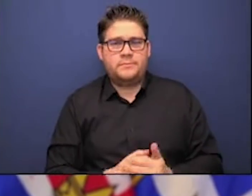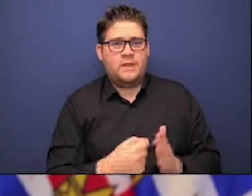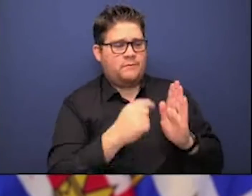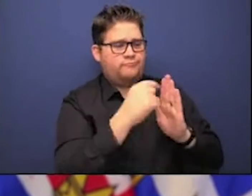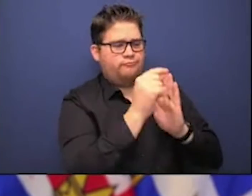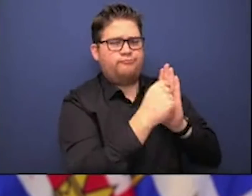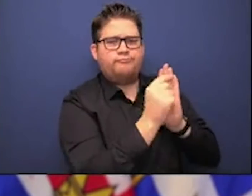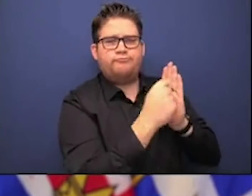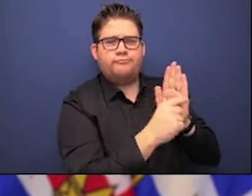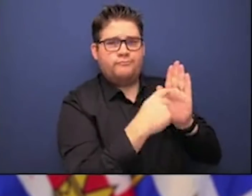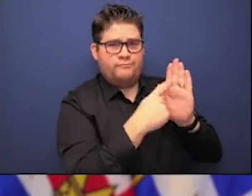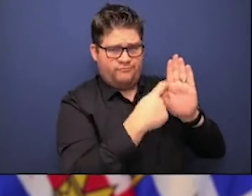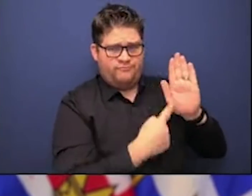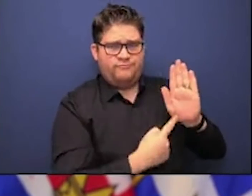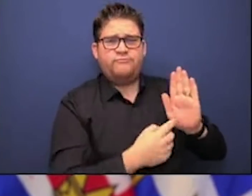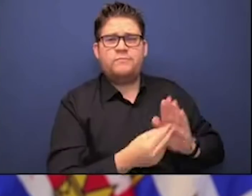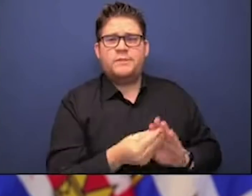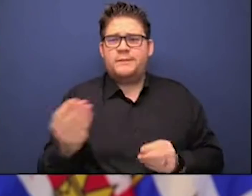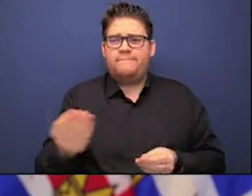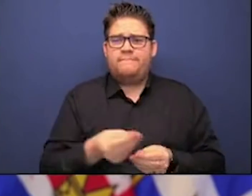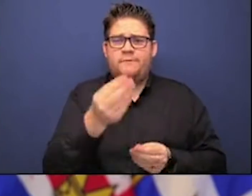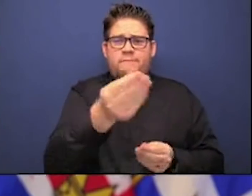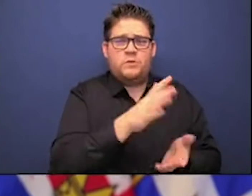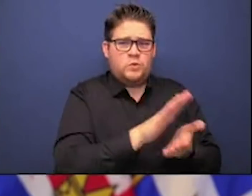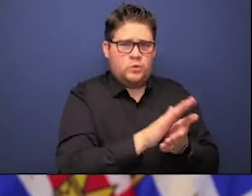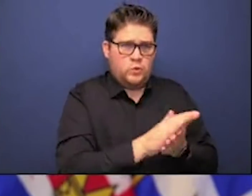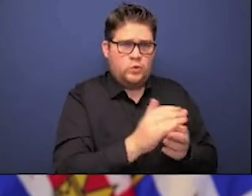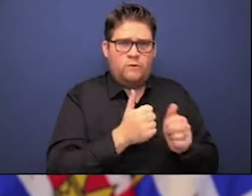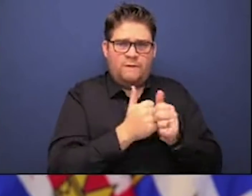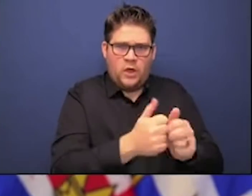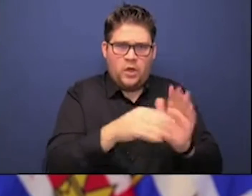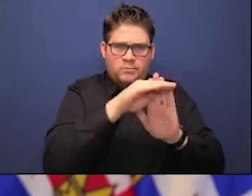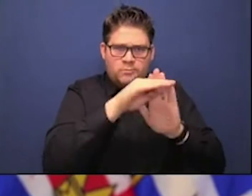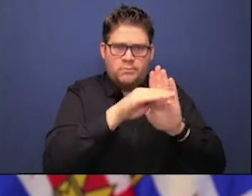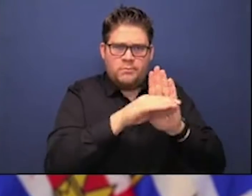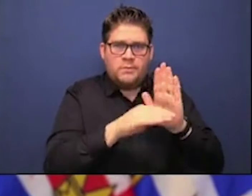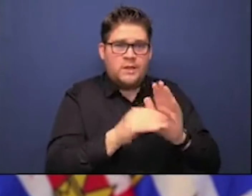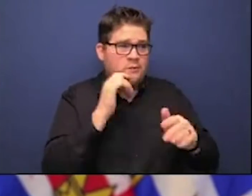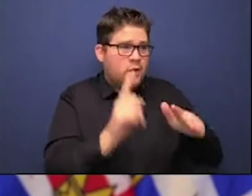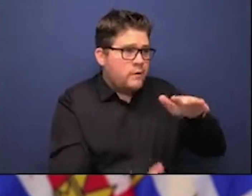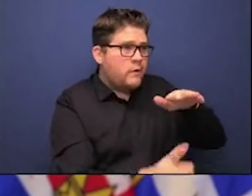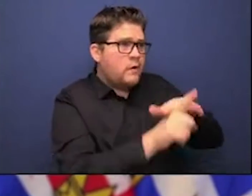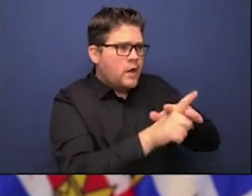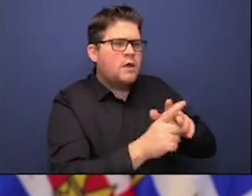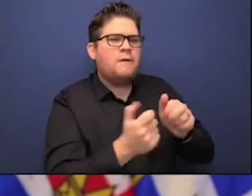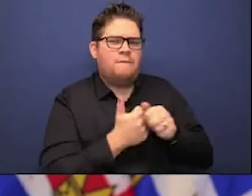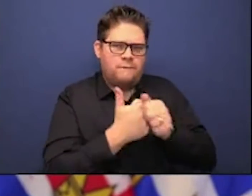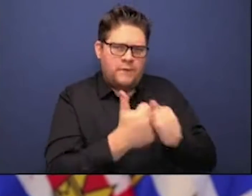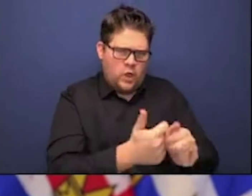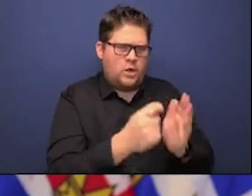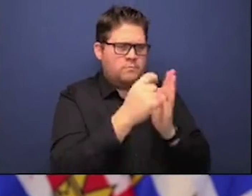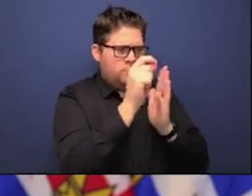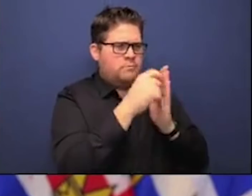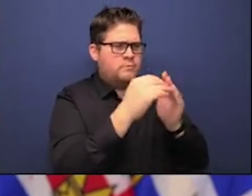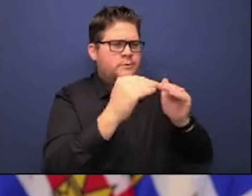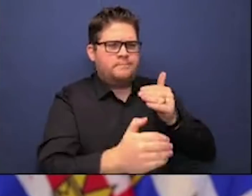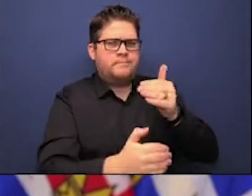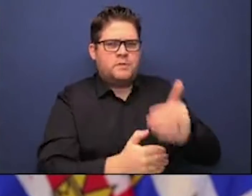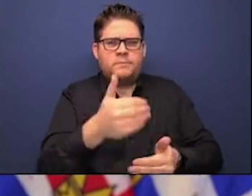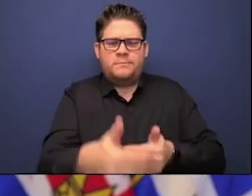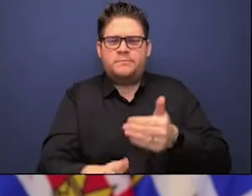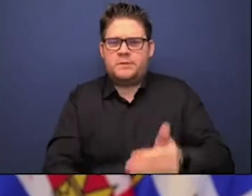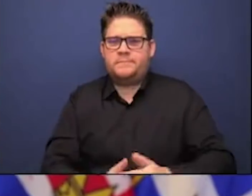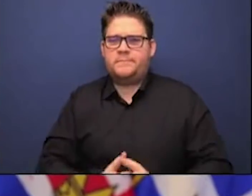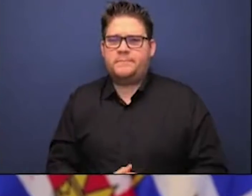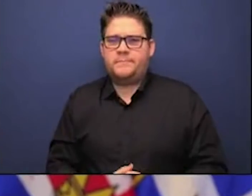have been developed so that every school is consistently following these public health guidance. We've learned that when these safety plans